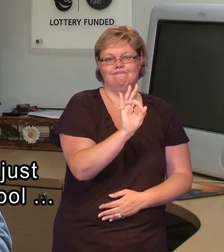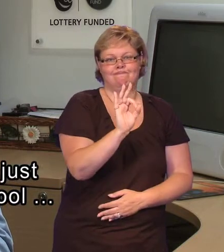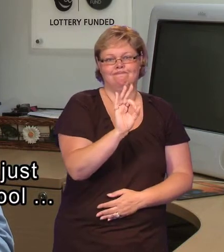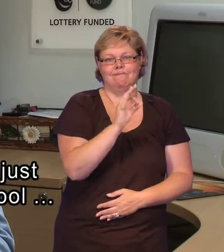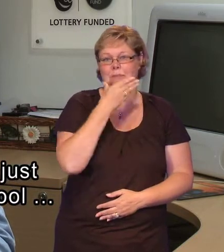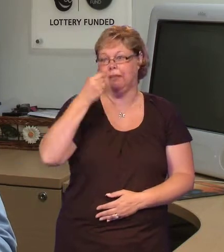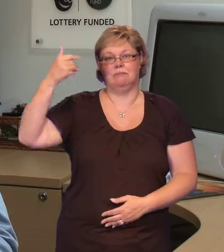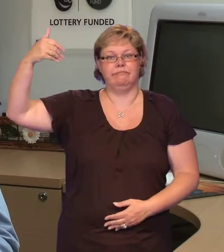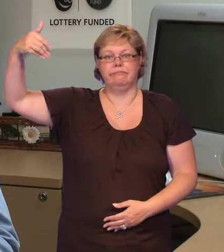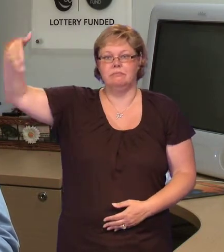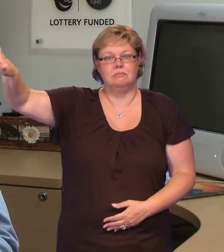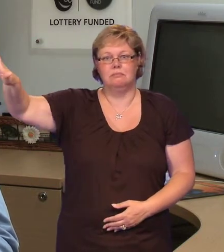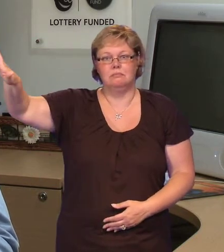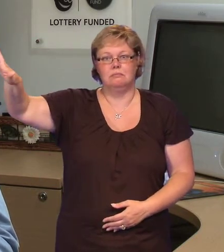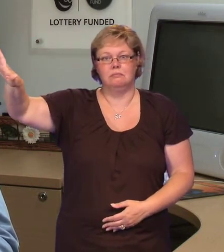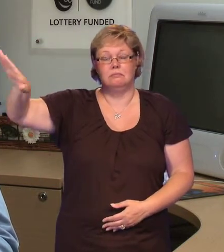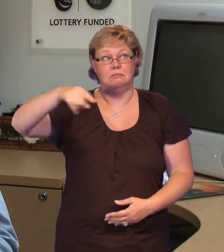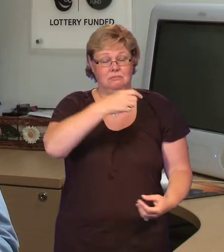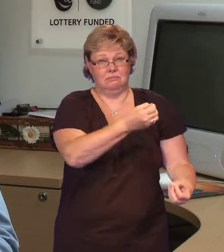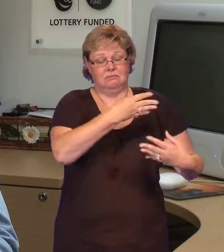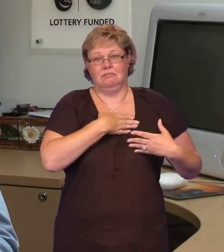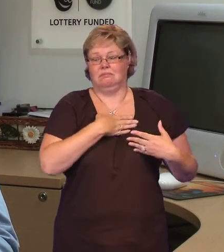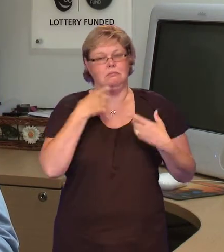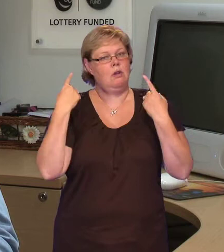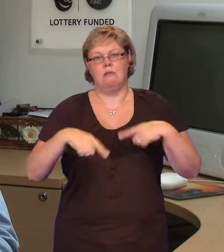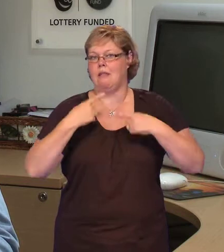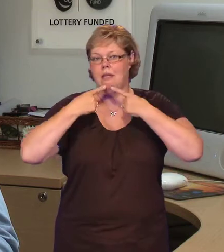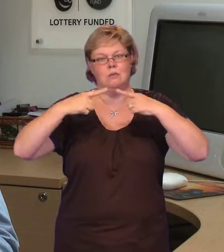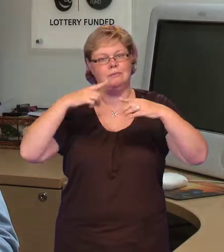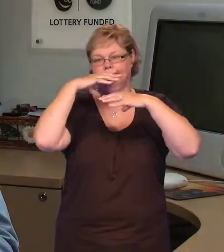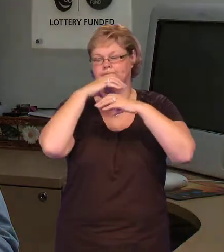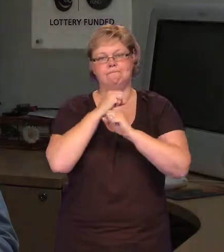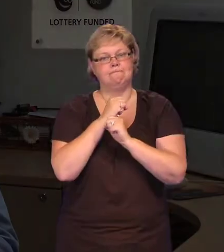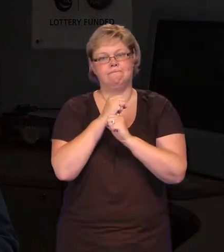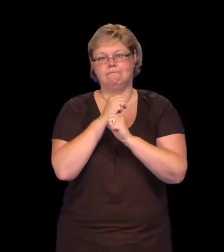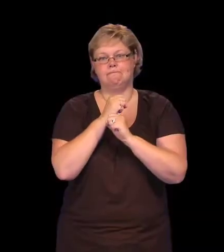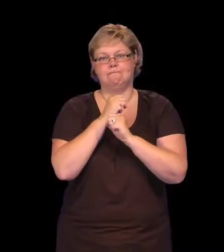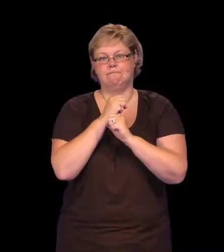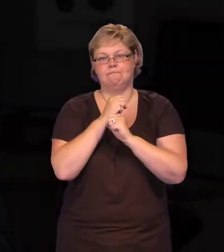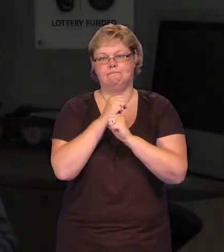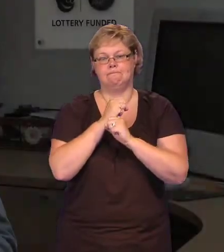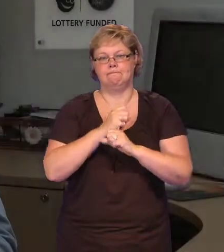to another school and told me that I wasn't to tell anyone else about it.